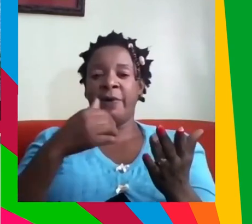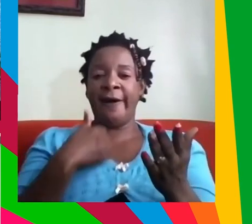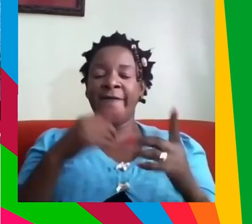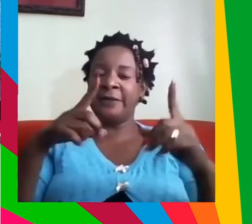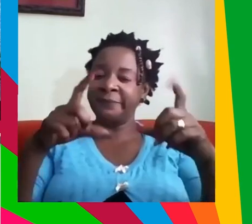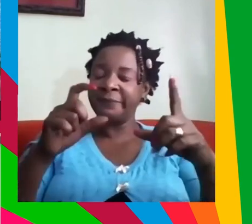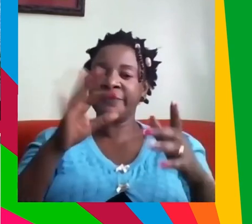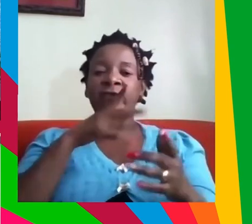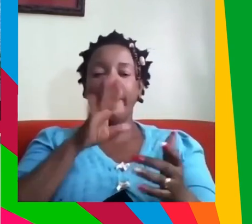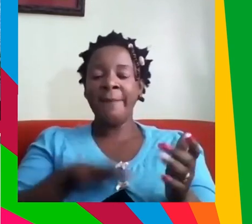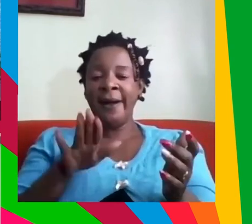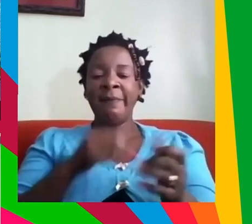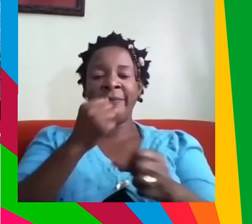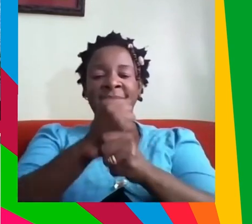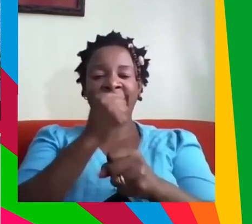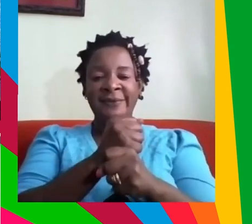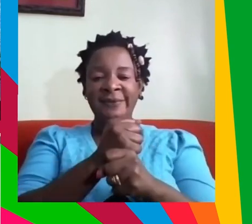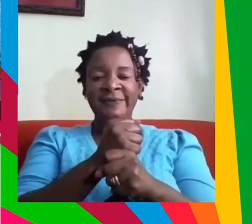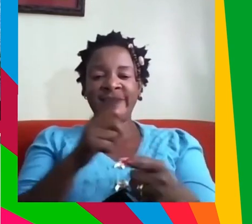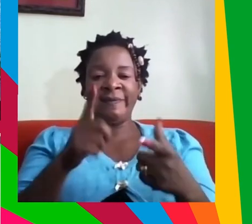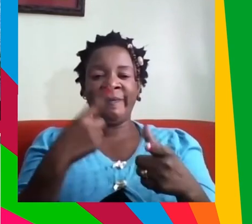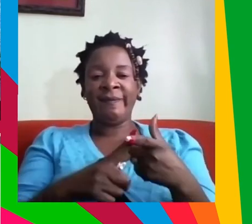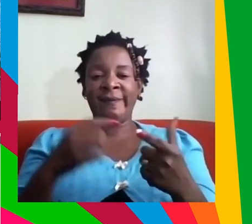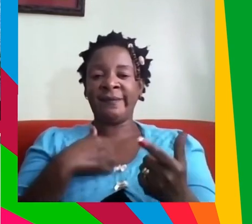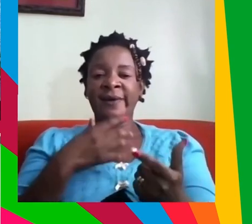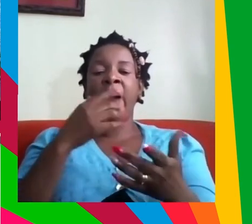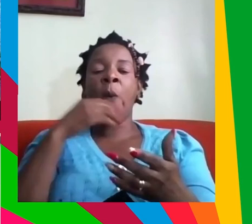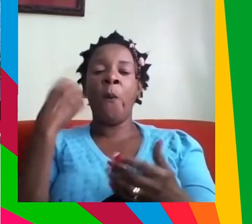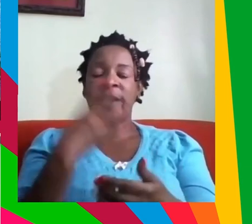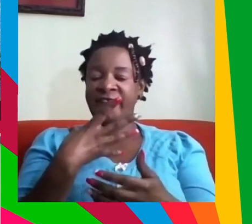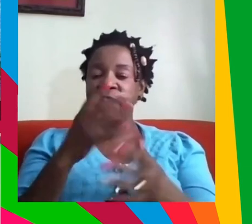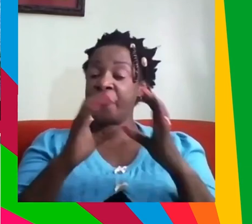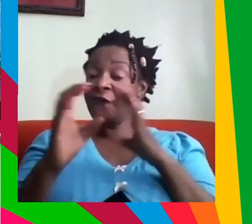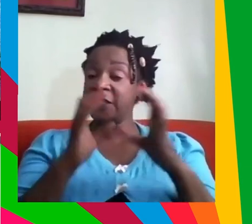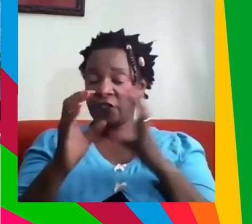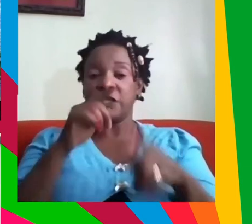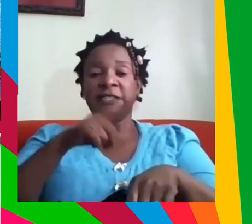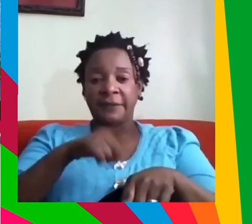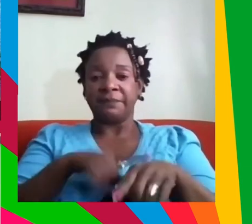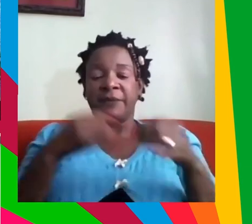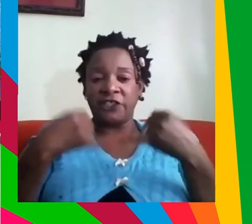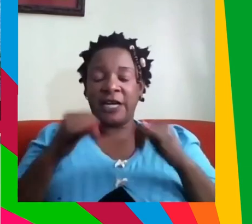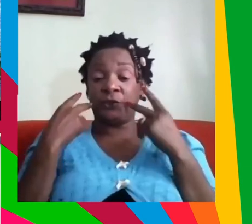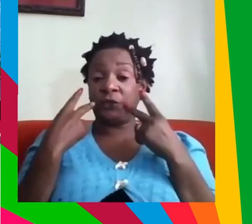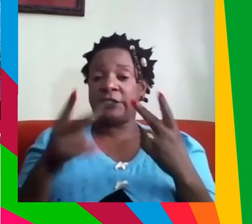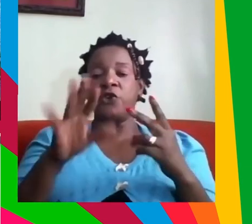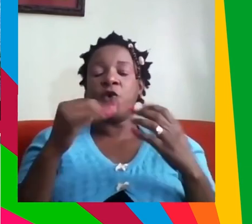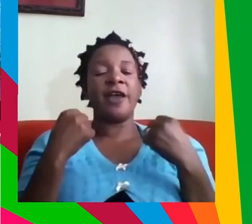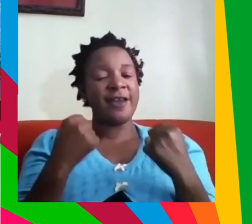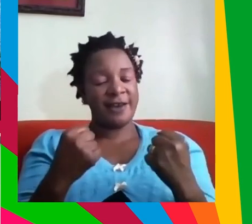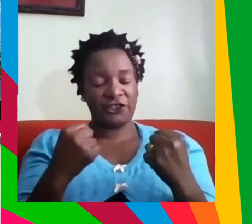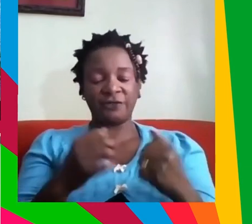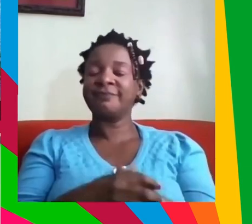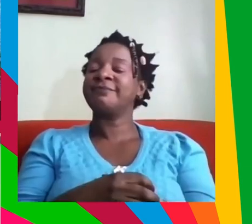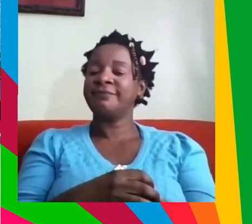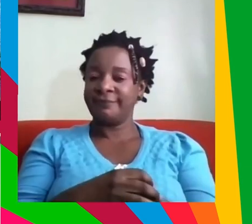your mom took it? I was like, absolutely. So it was a really wonderful conversation. And when I look at your imagery, Tasneem, I found, you know, I lived in